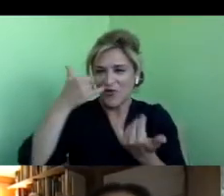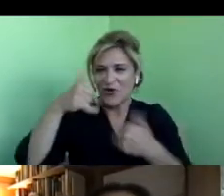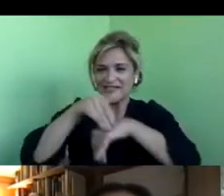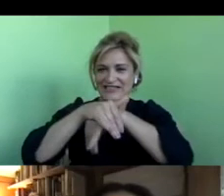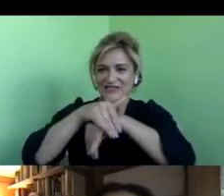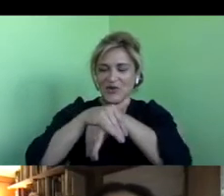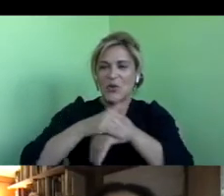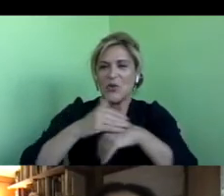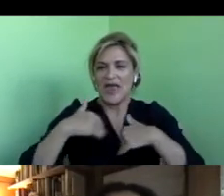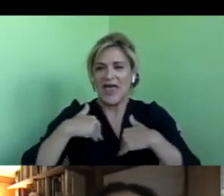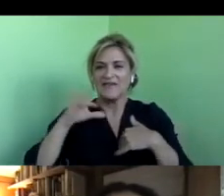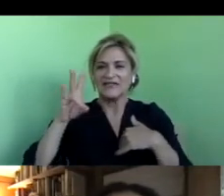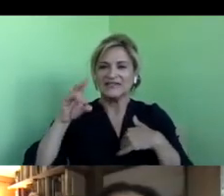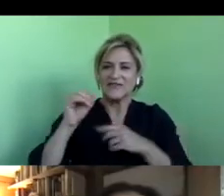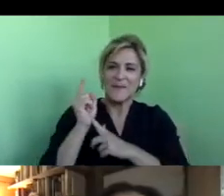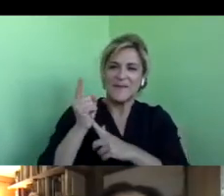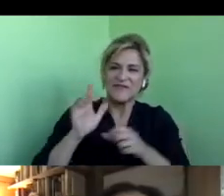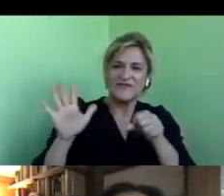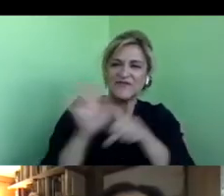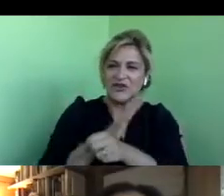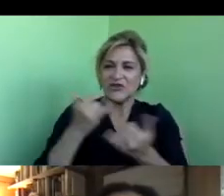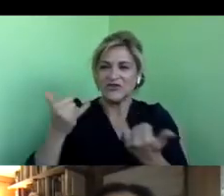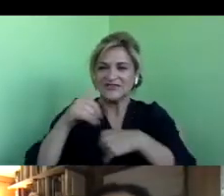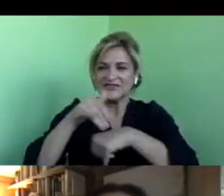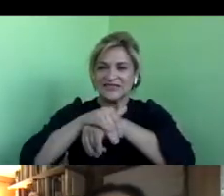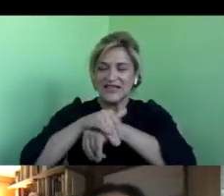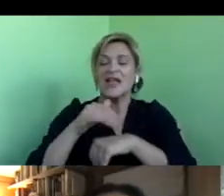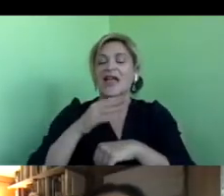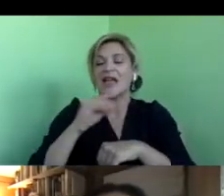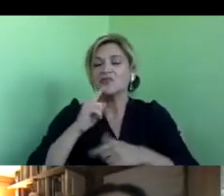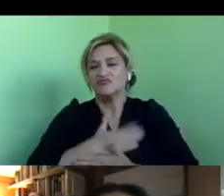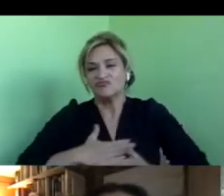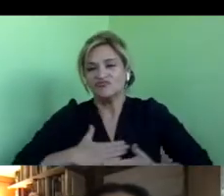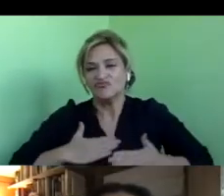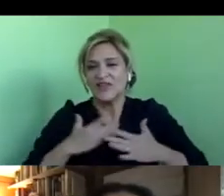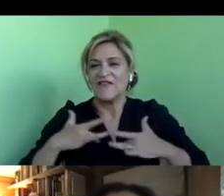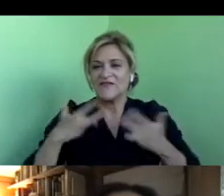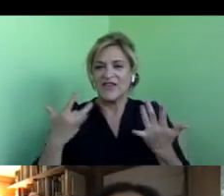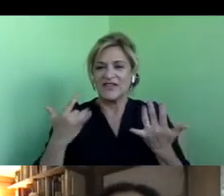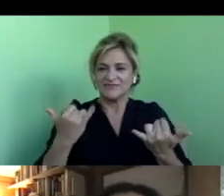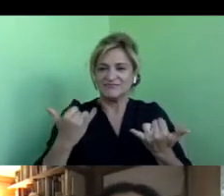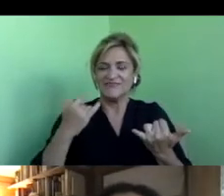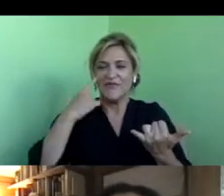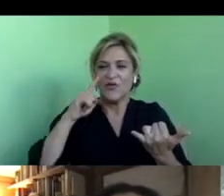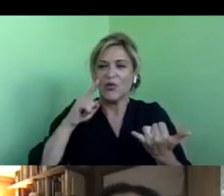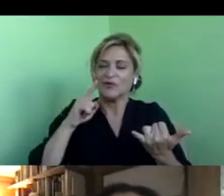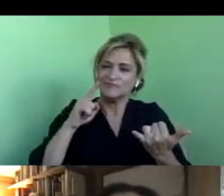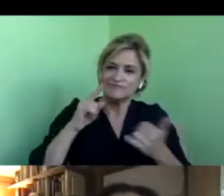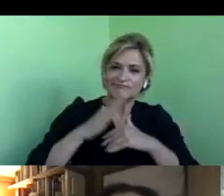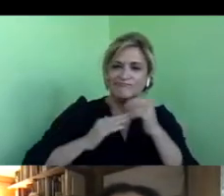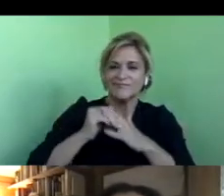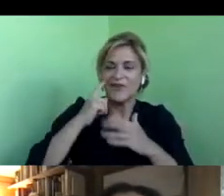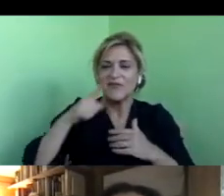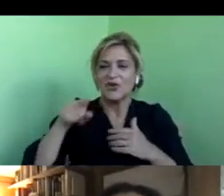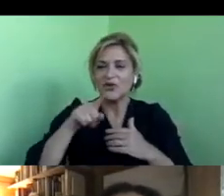packed 70 minutes for you today, and we encourage you to enjoy the event in a manner that is comfortable for you. The subject